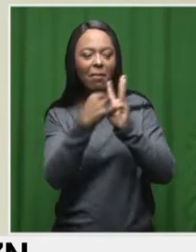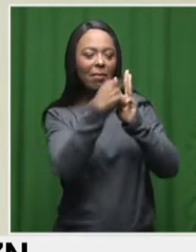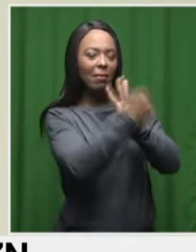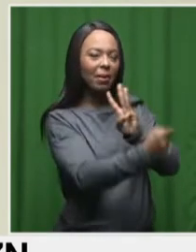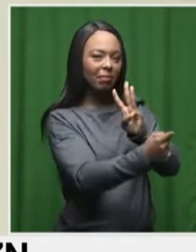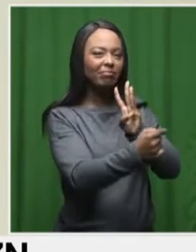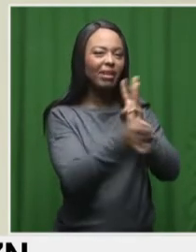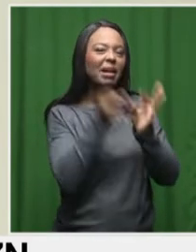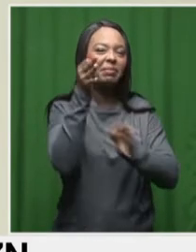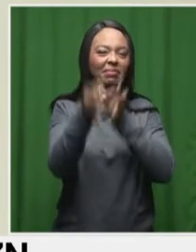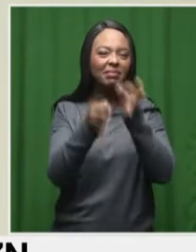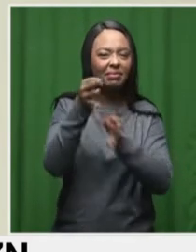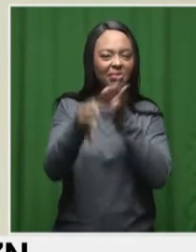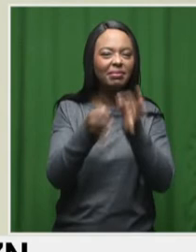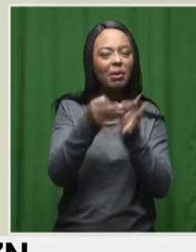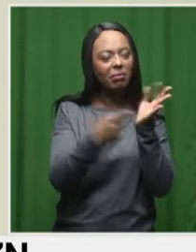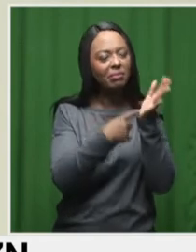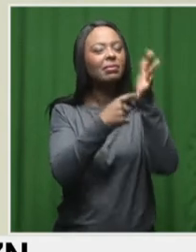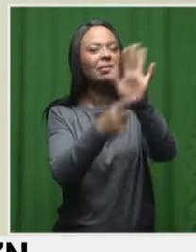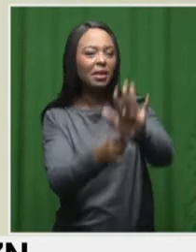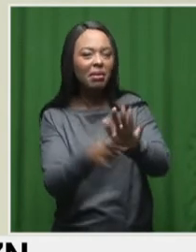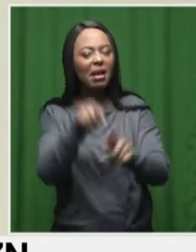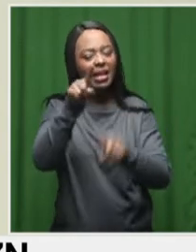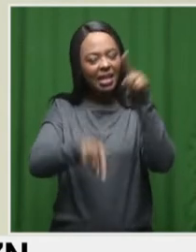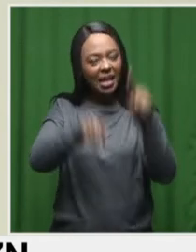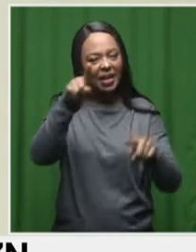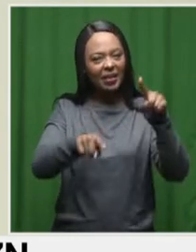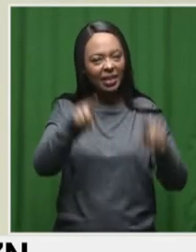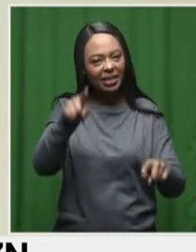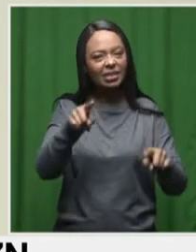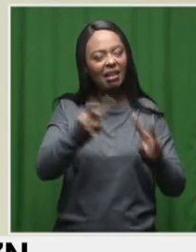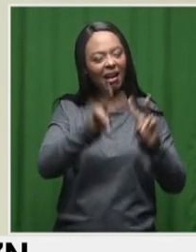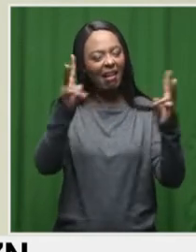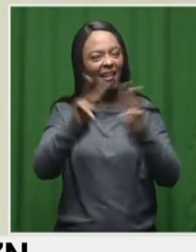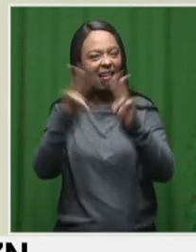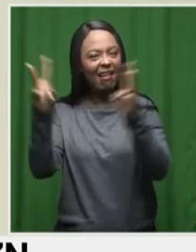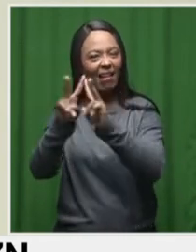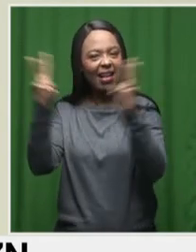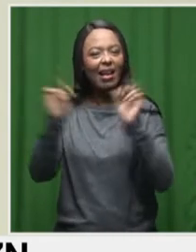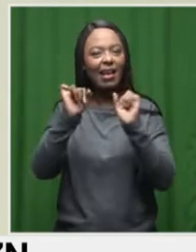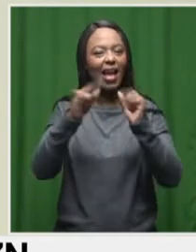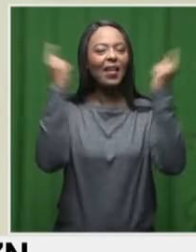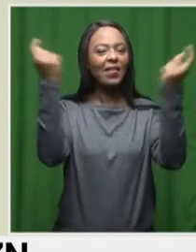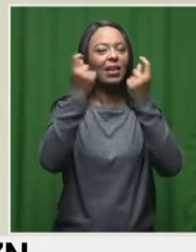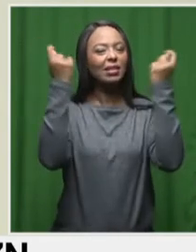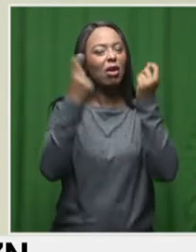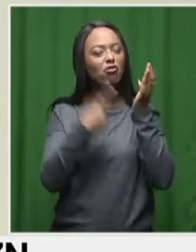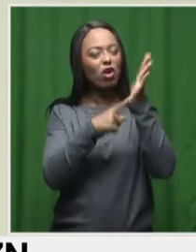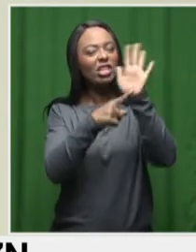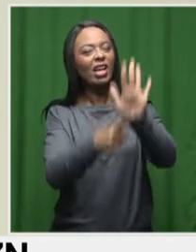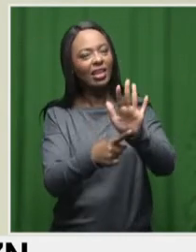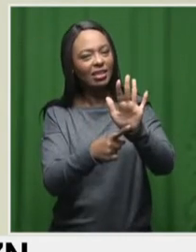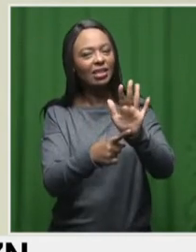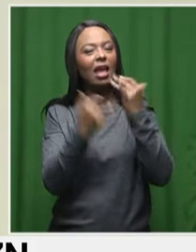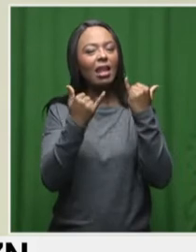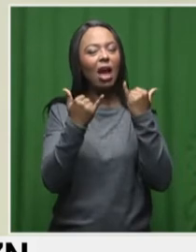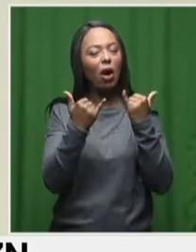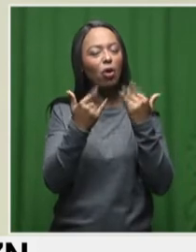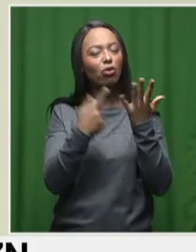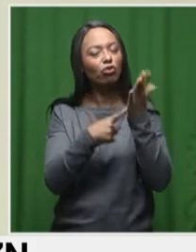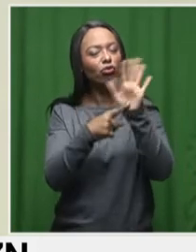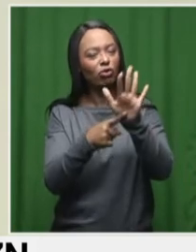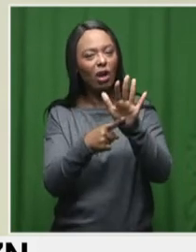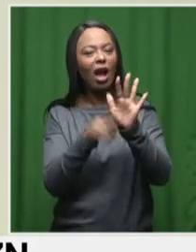the dynamics and the diversity of the festival, it actually portrays how unique and